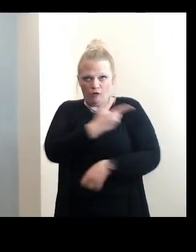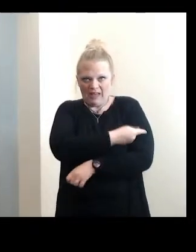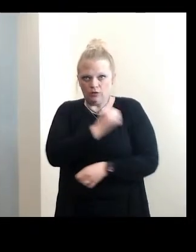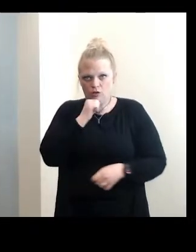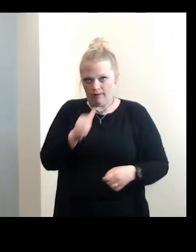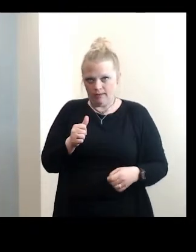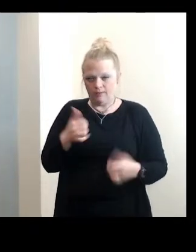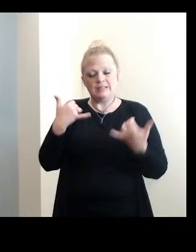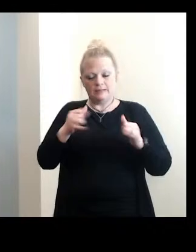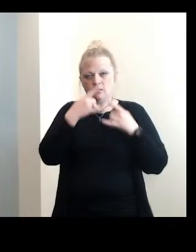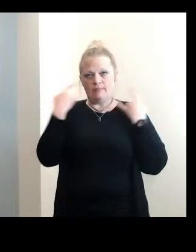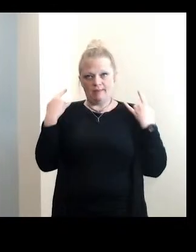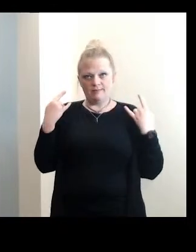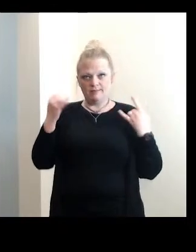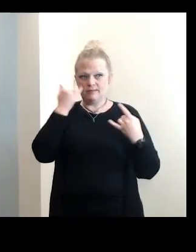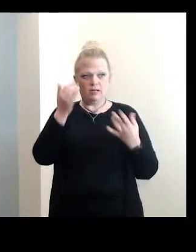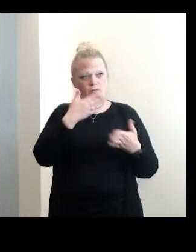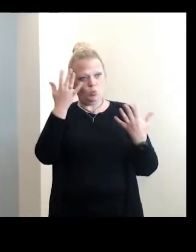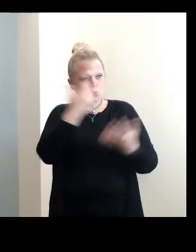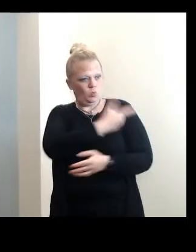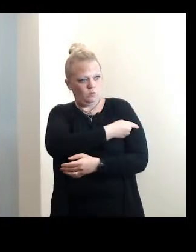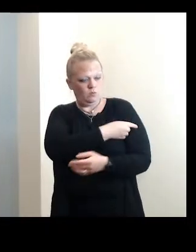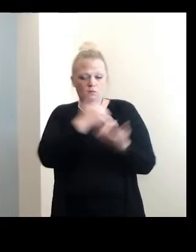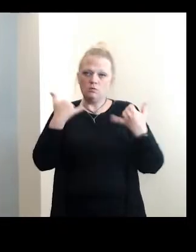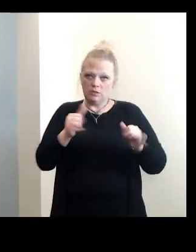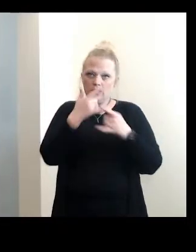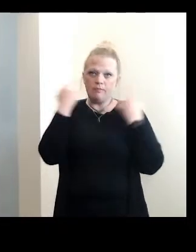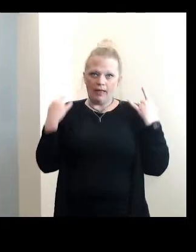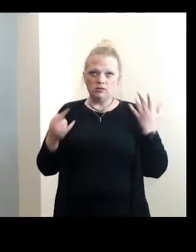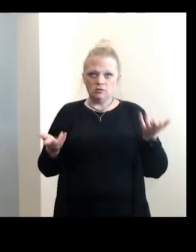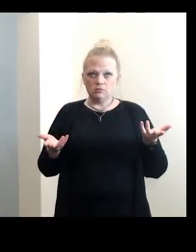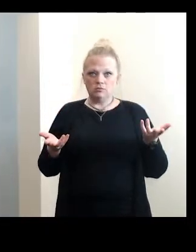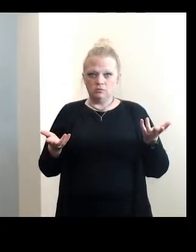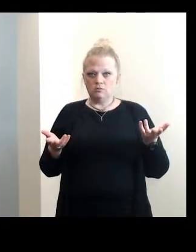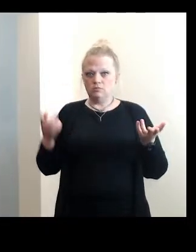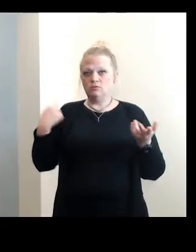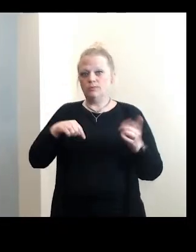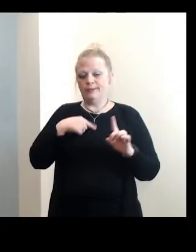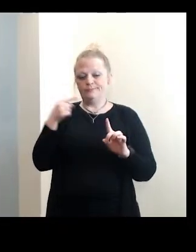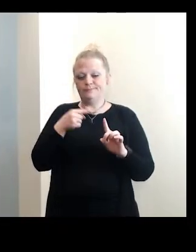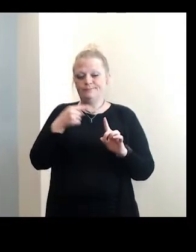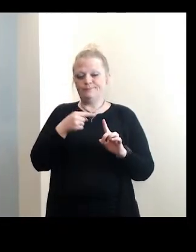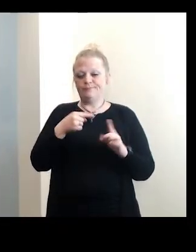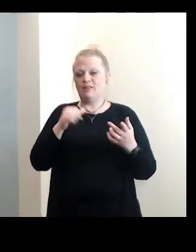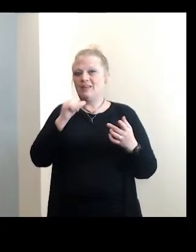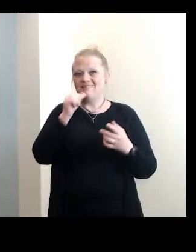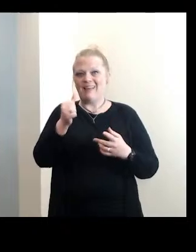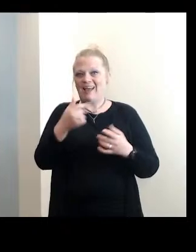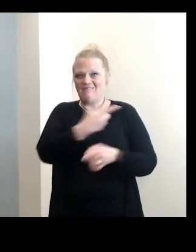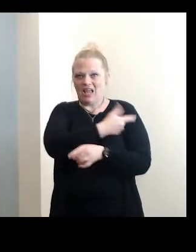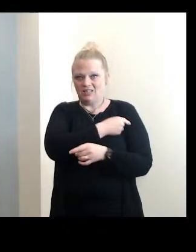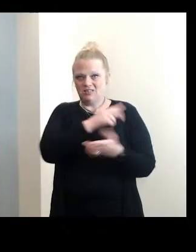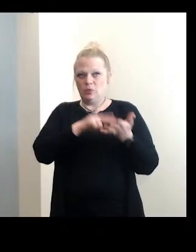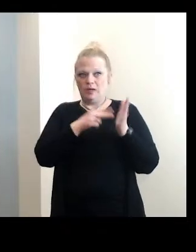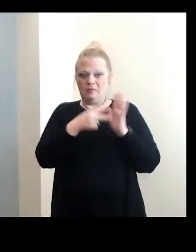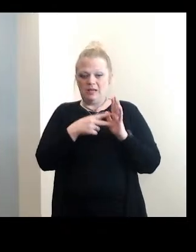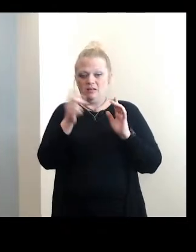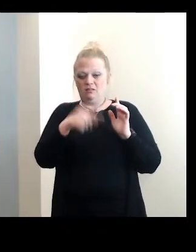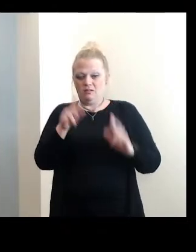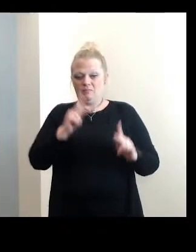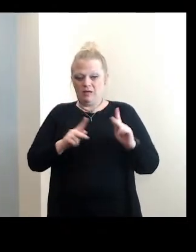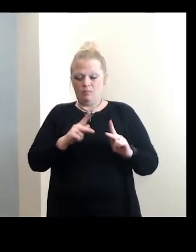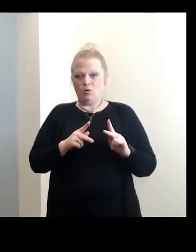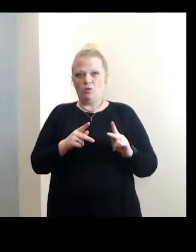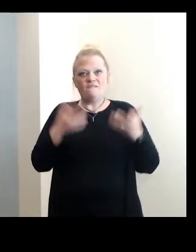still wear a mask. If you're unvaccinated, you should still wear a mask. And when we're talking about unvaccinated, we're talking about those who have gone